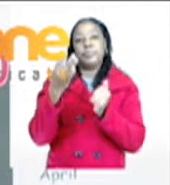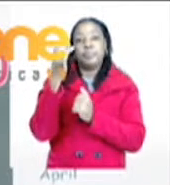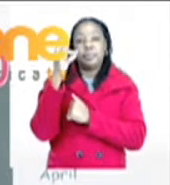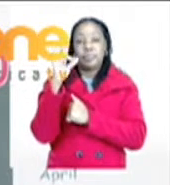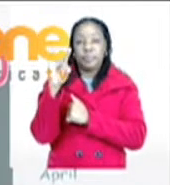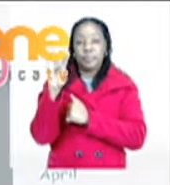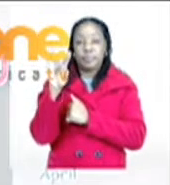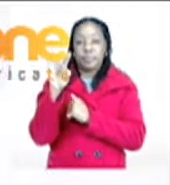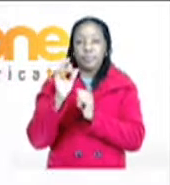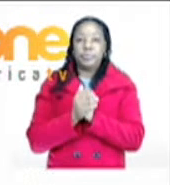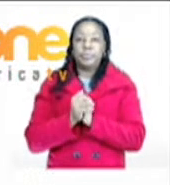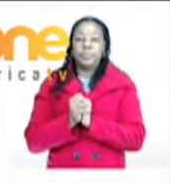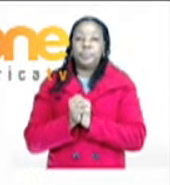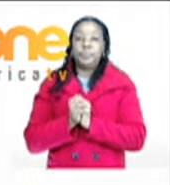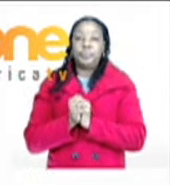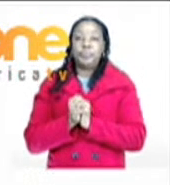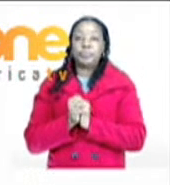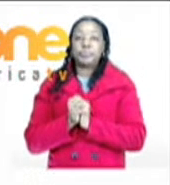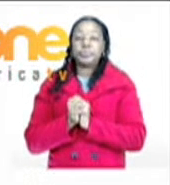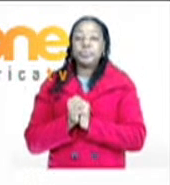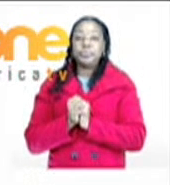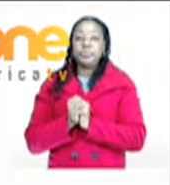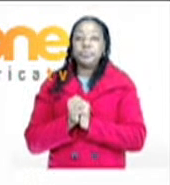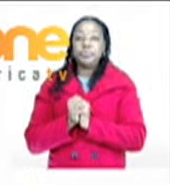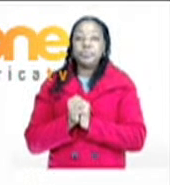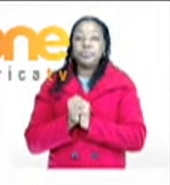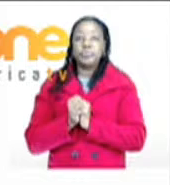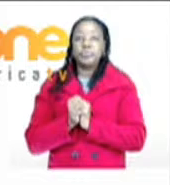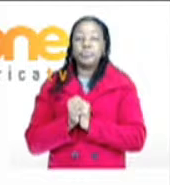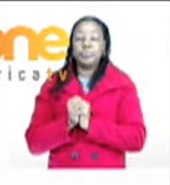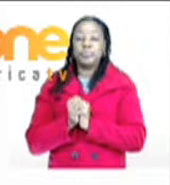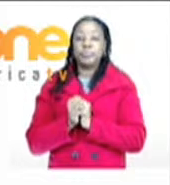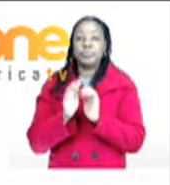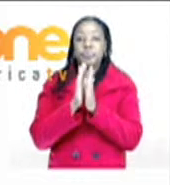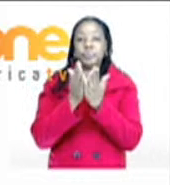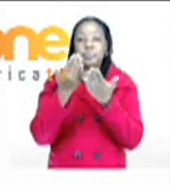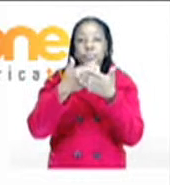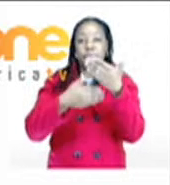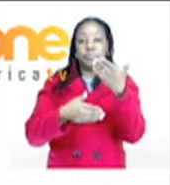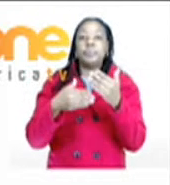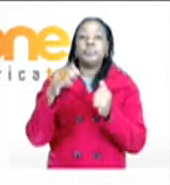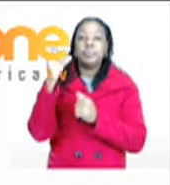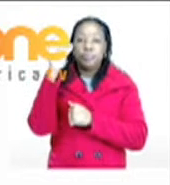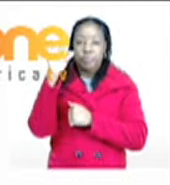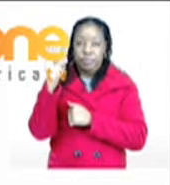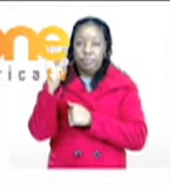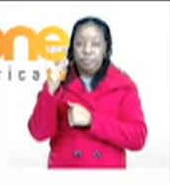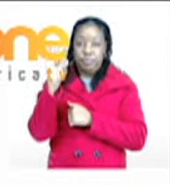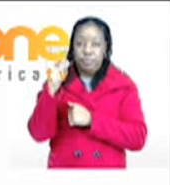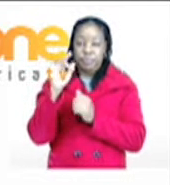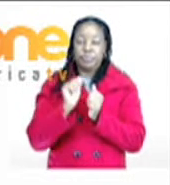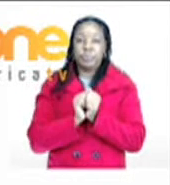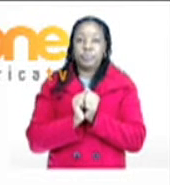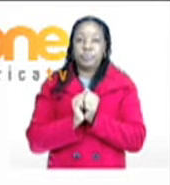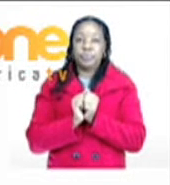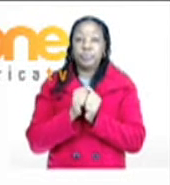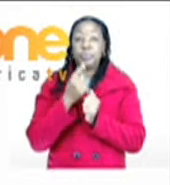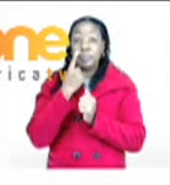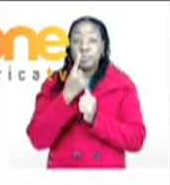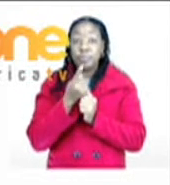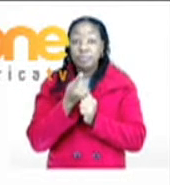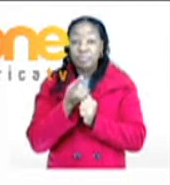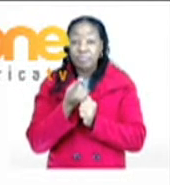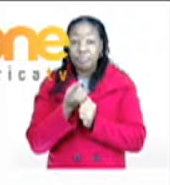the next page, which is page 8. On page 8, the